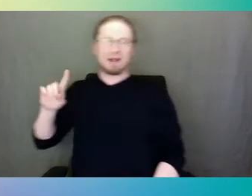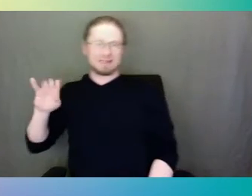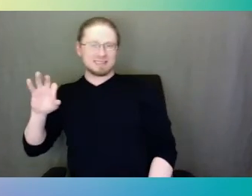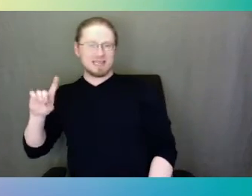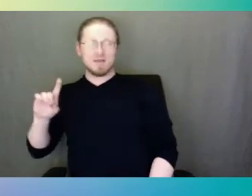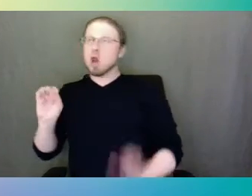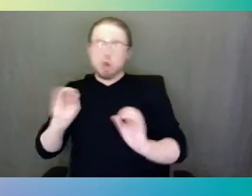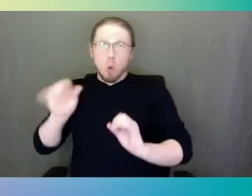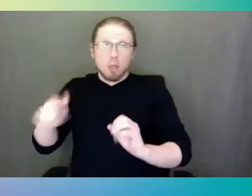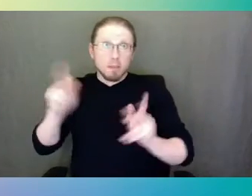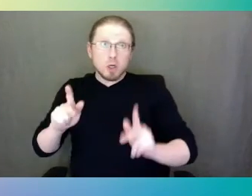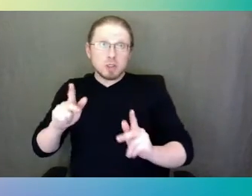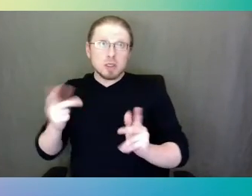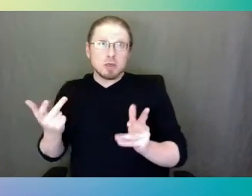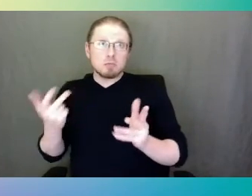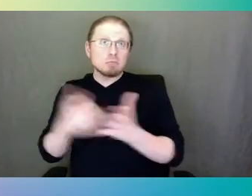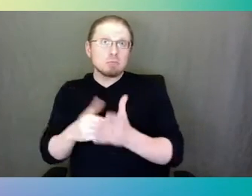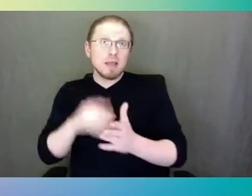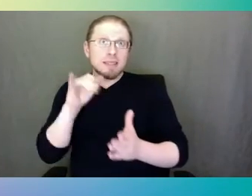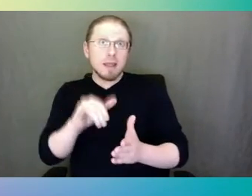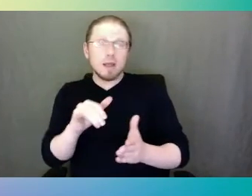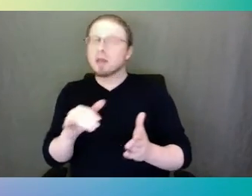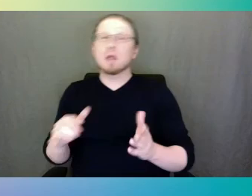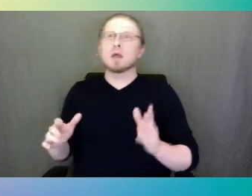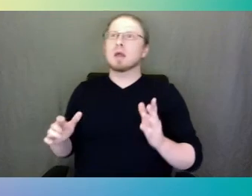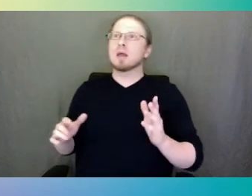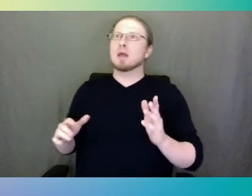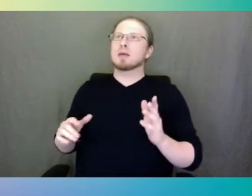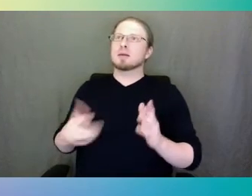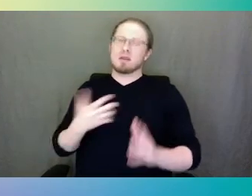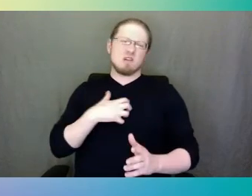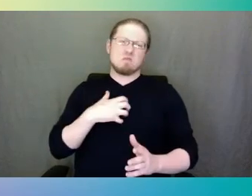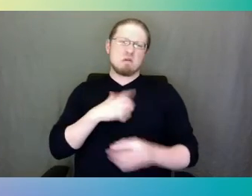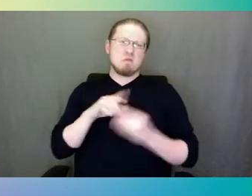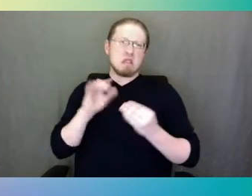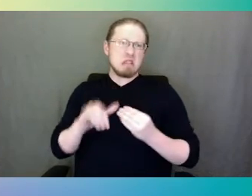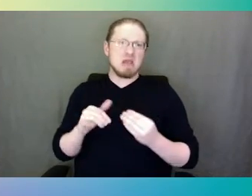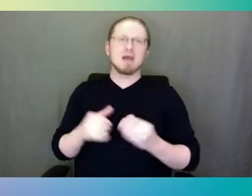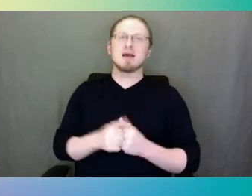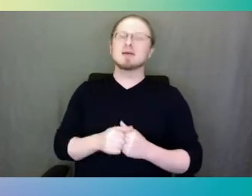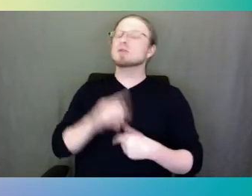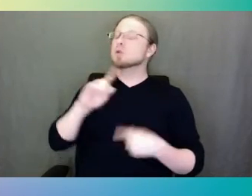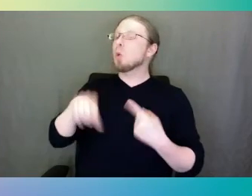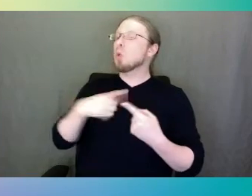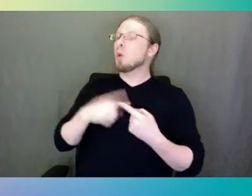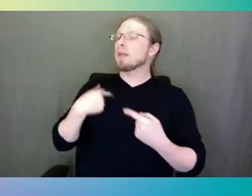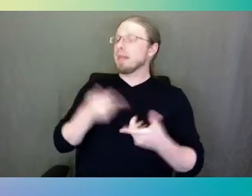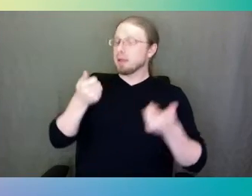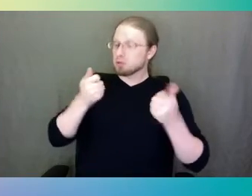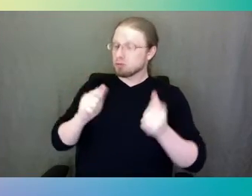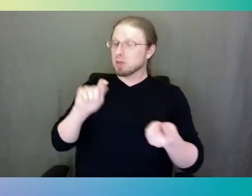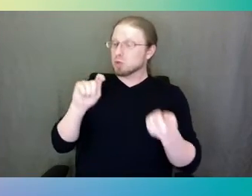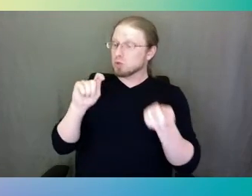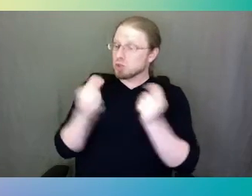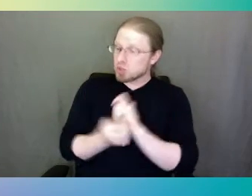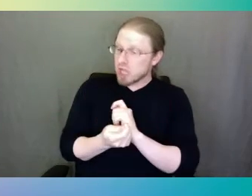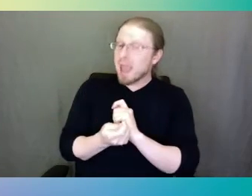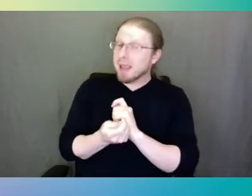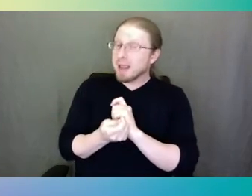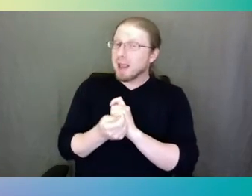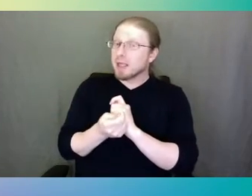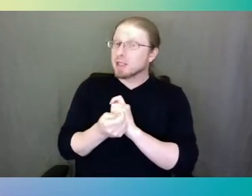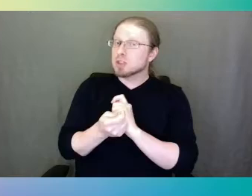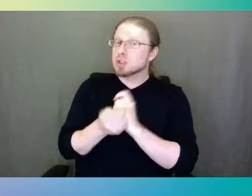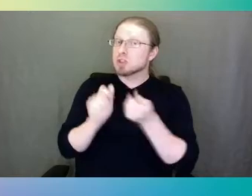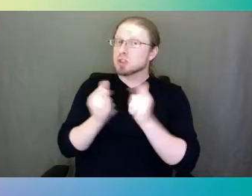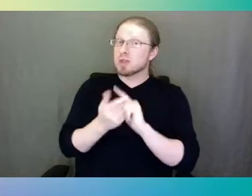So when they went to make the translation change, the only documents they relied upon was this